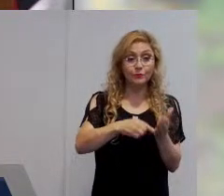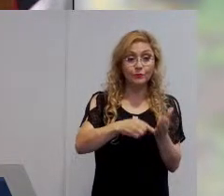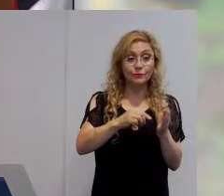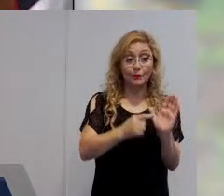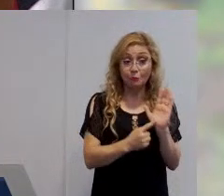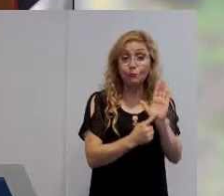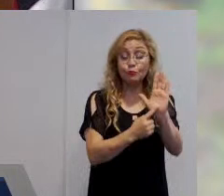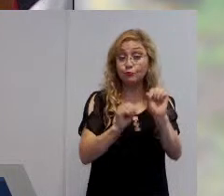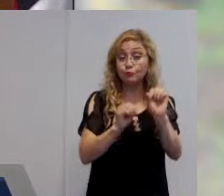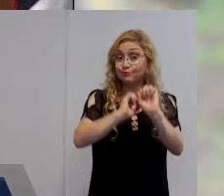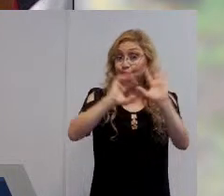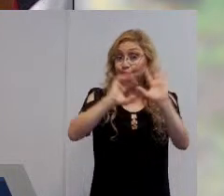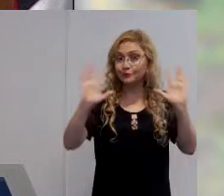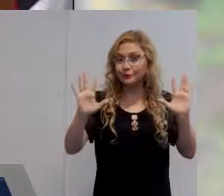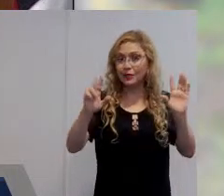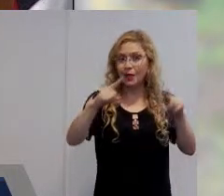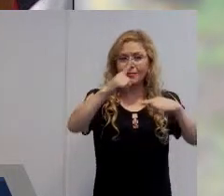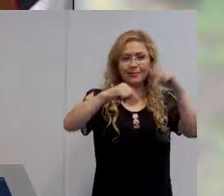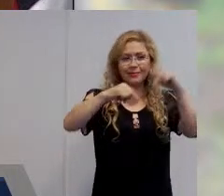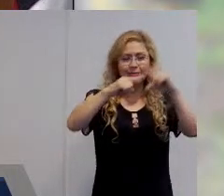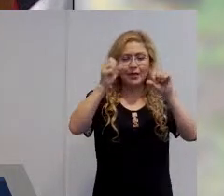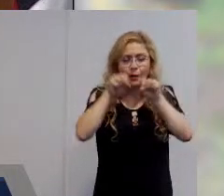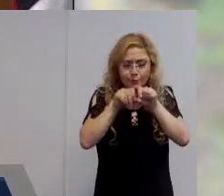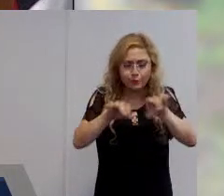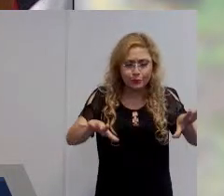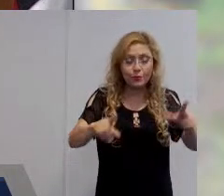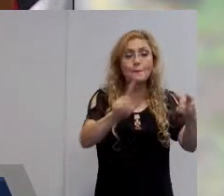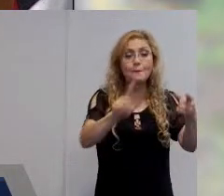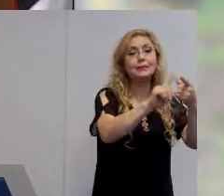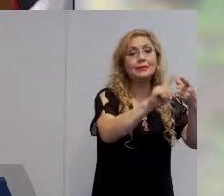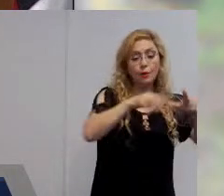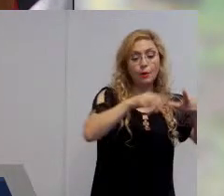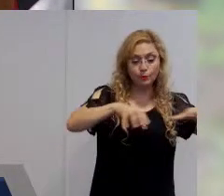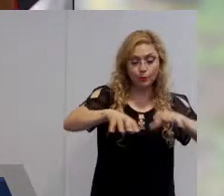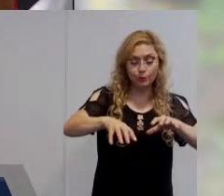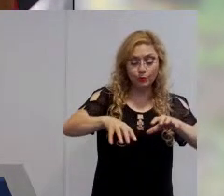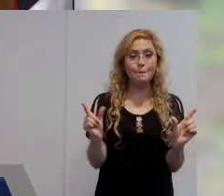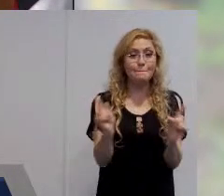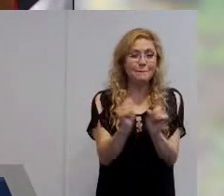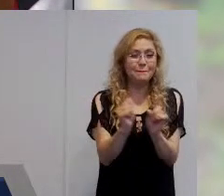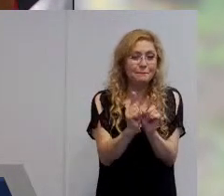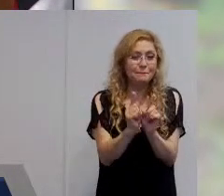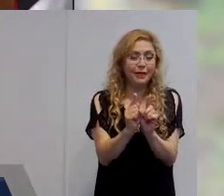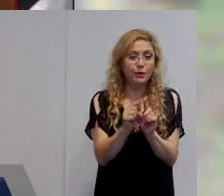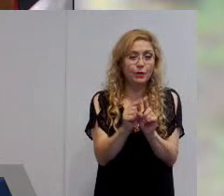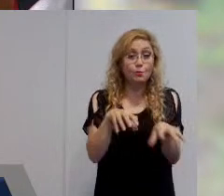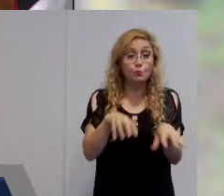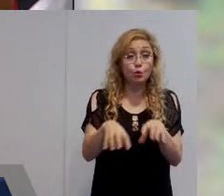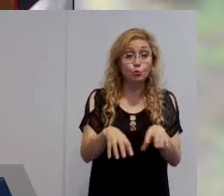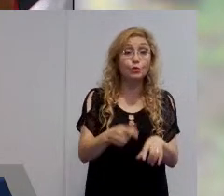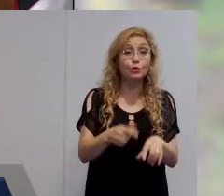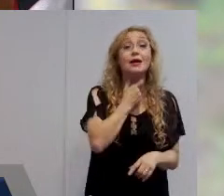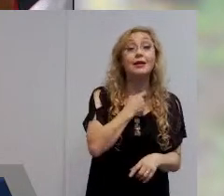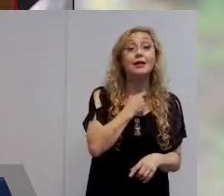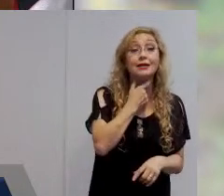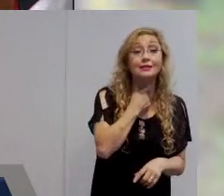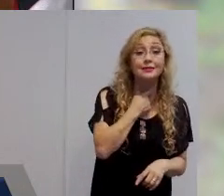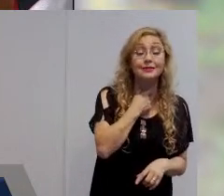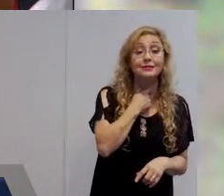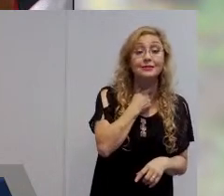how the land is distributed, and active participation by these small farmers